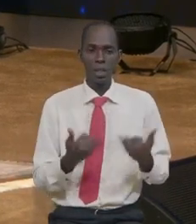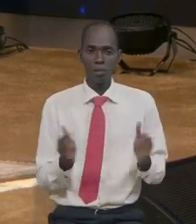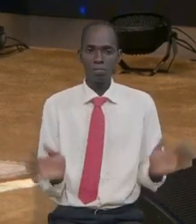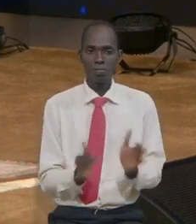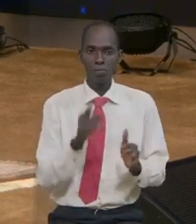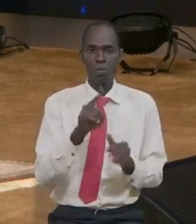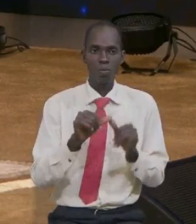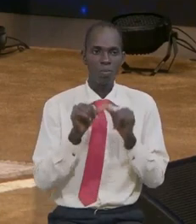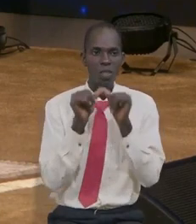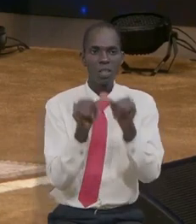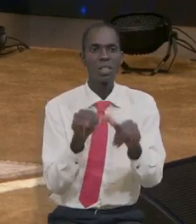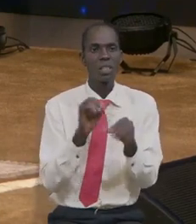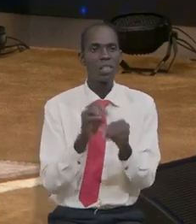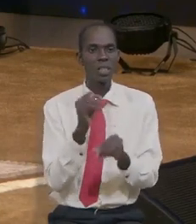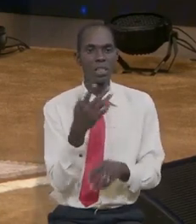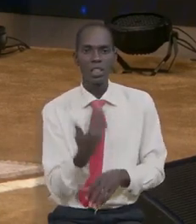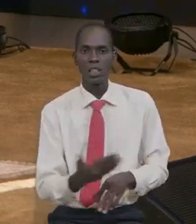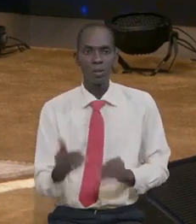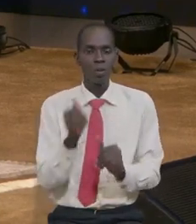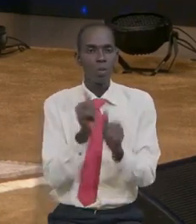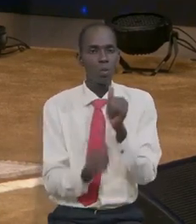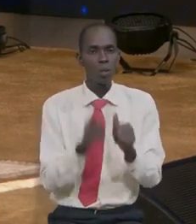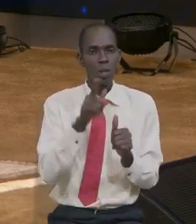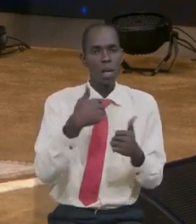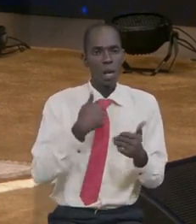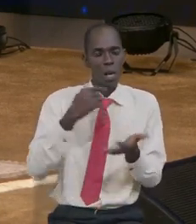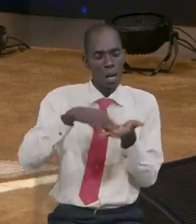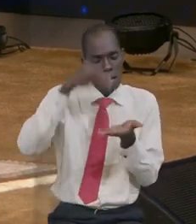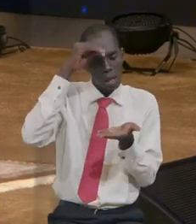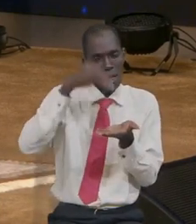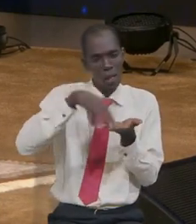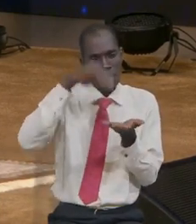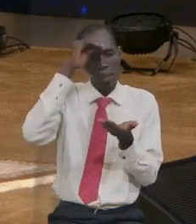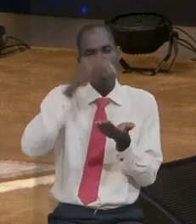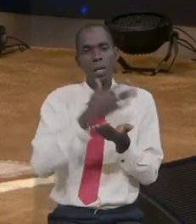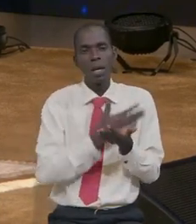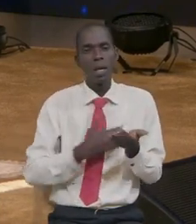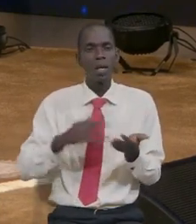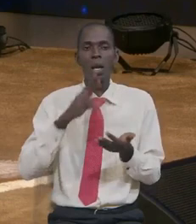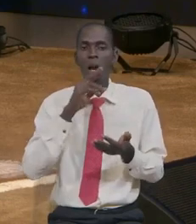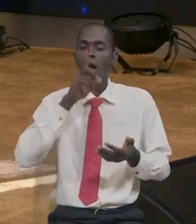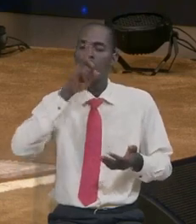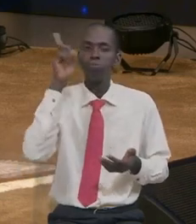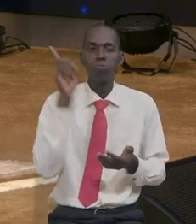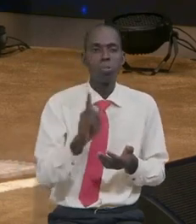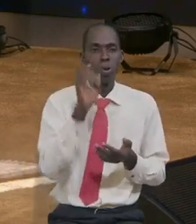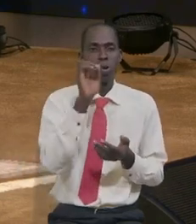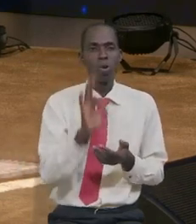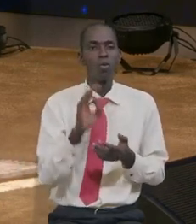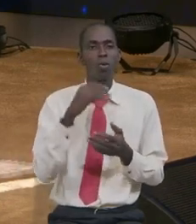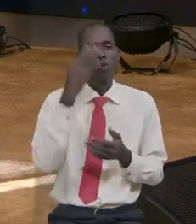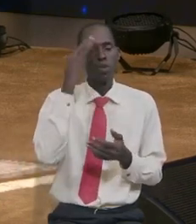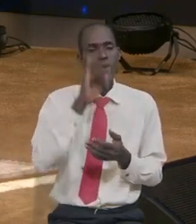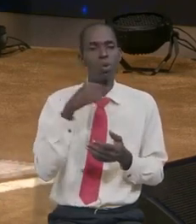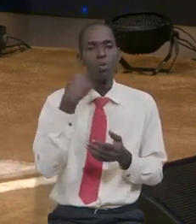the things which thou hast learned and hast been assured of, knowing of whom thou hast learned them.